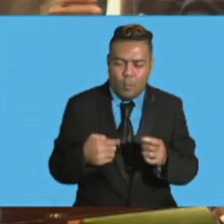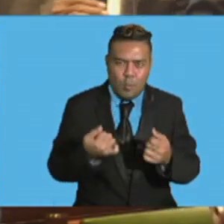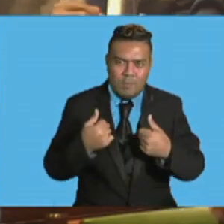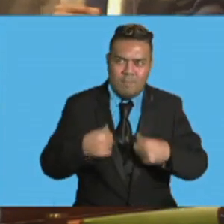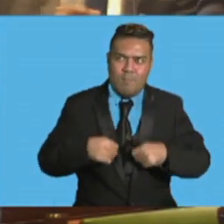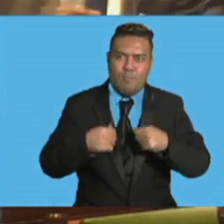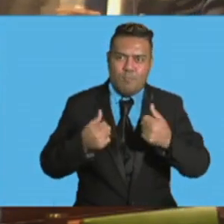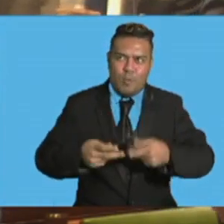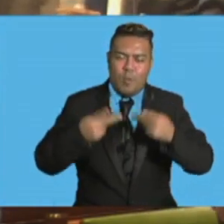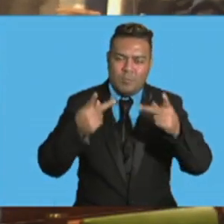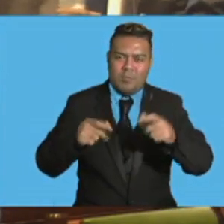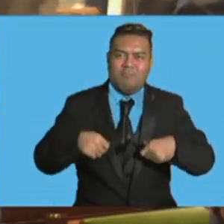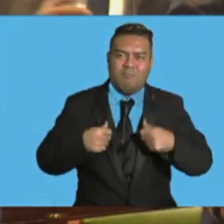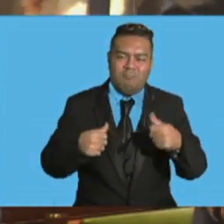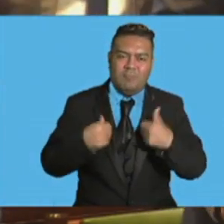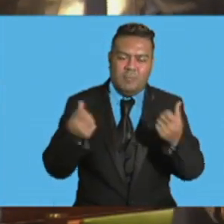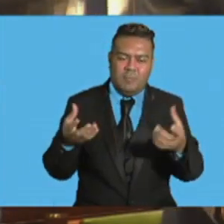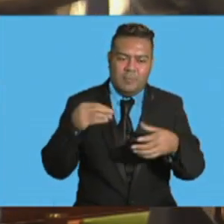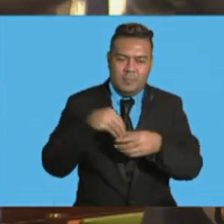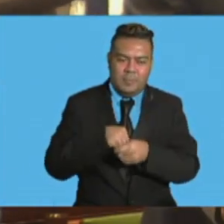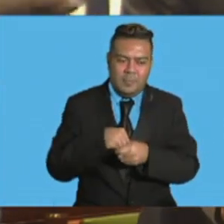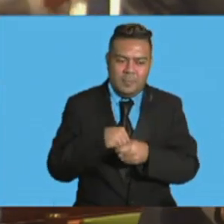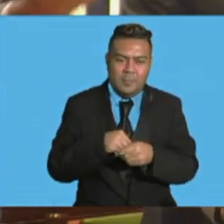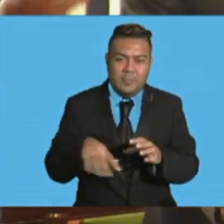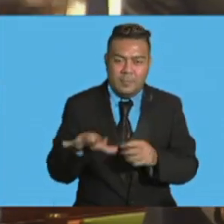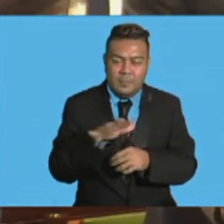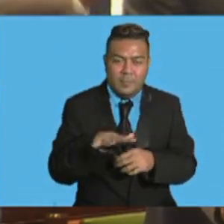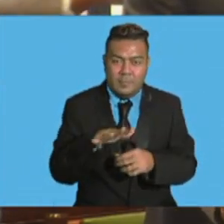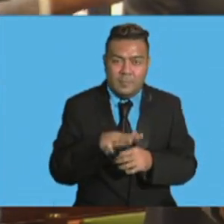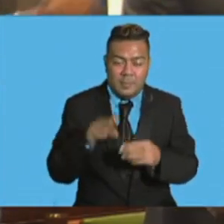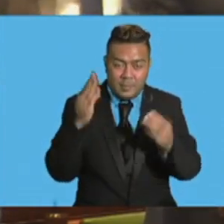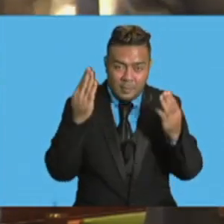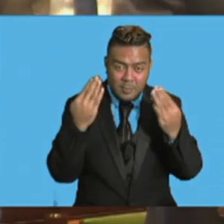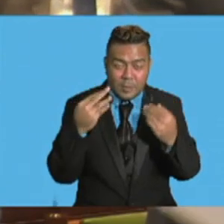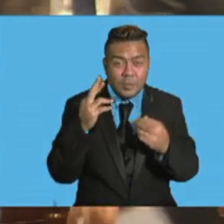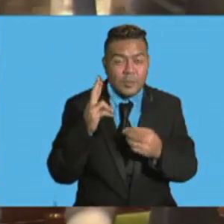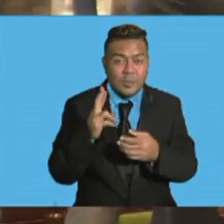make a huge inroad into this area. Mr. Speaker, sir, the